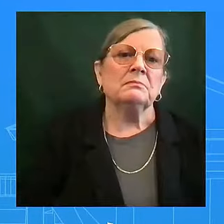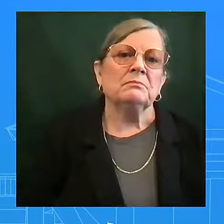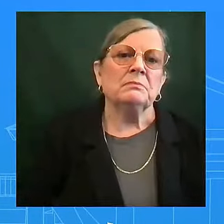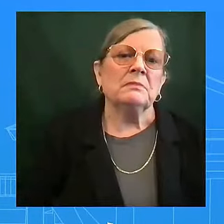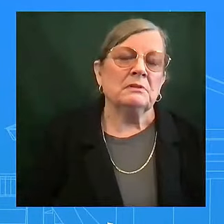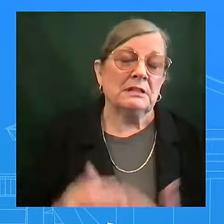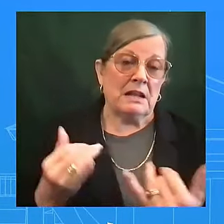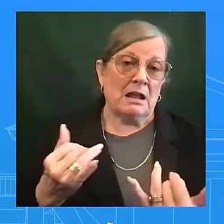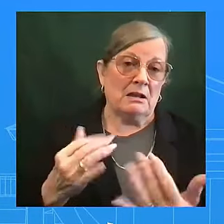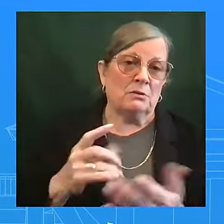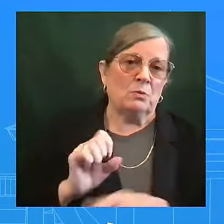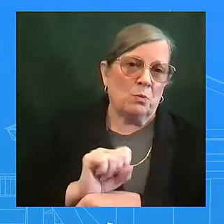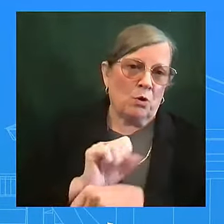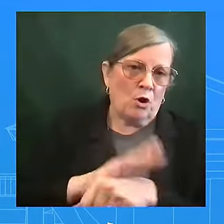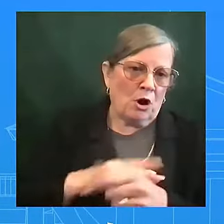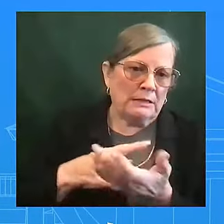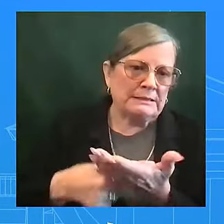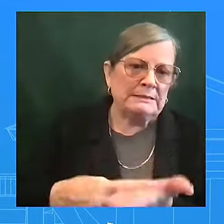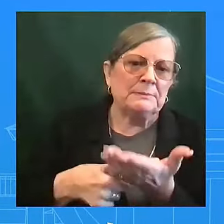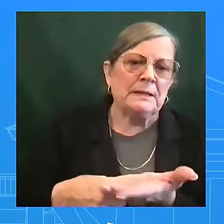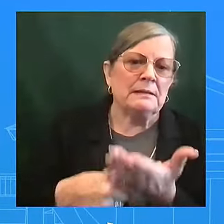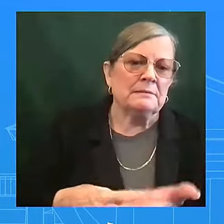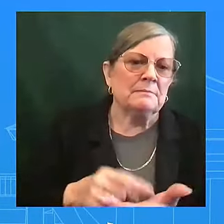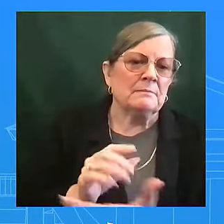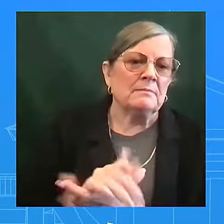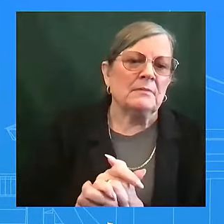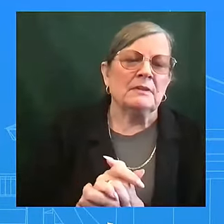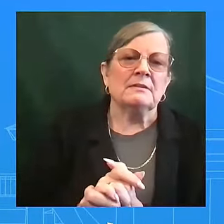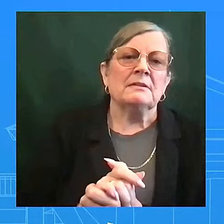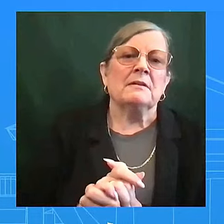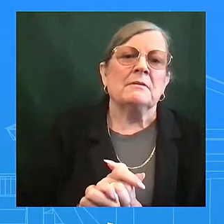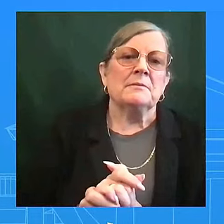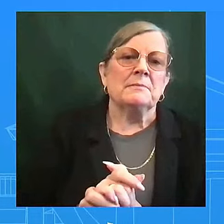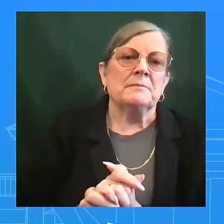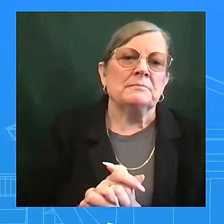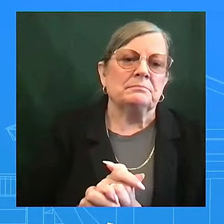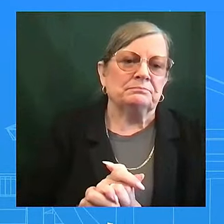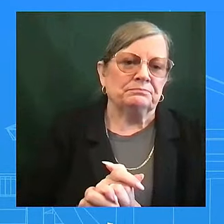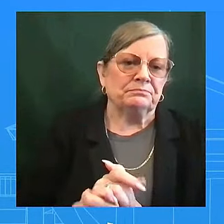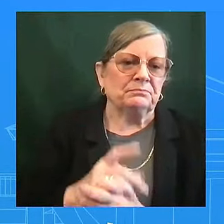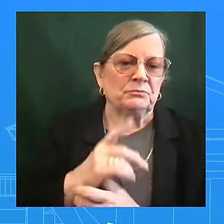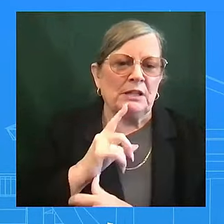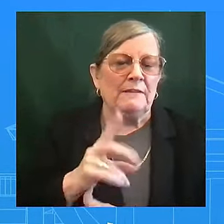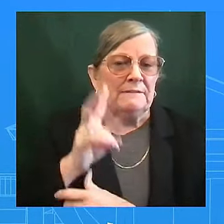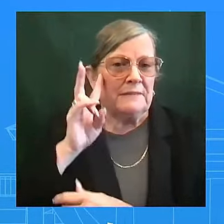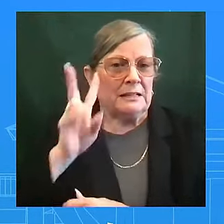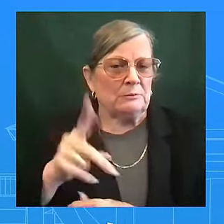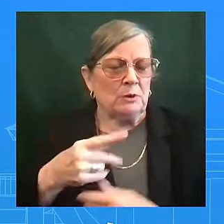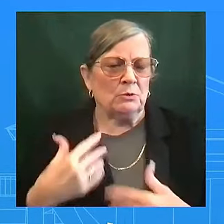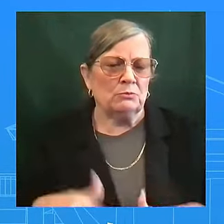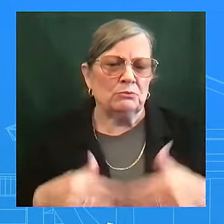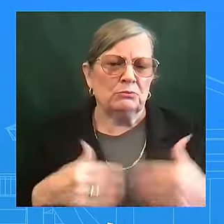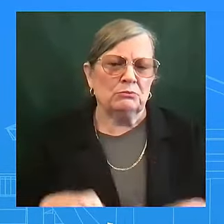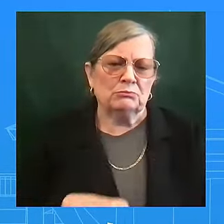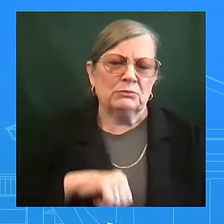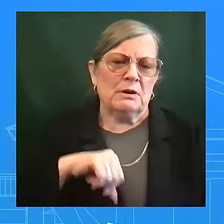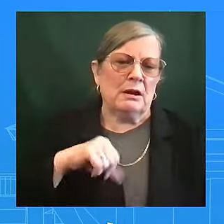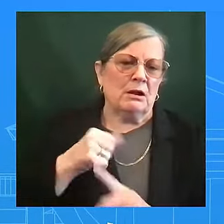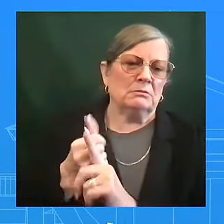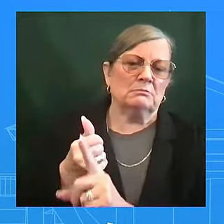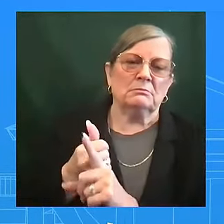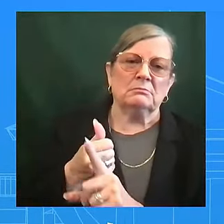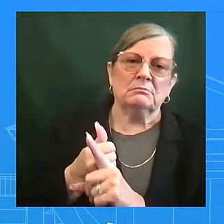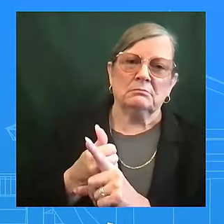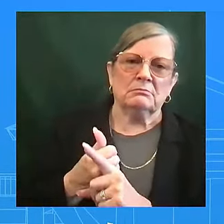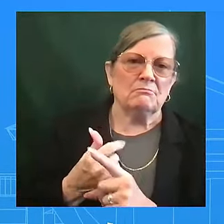anything else to add. And will the president be watching with staff or his family tomorrow night? The president will definitely be watching. I know I will. I know you